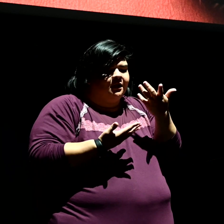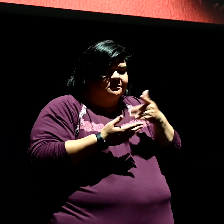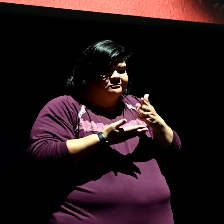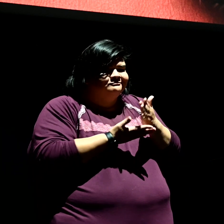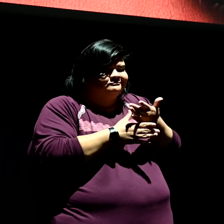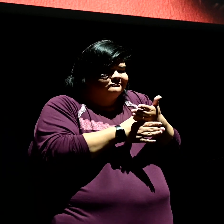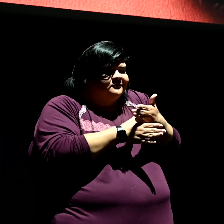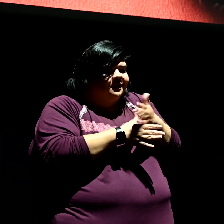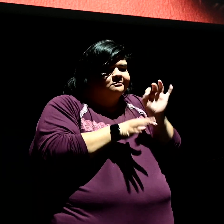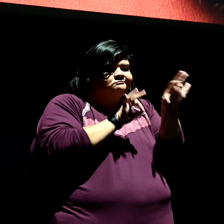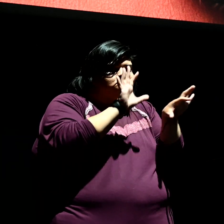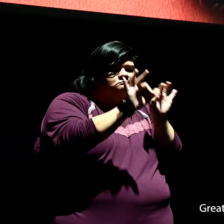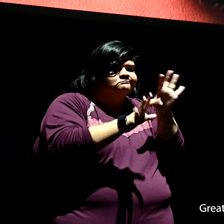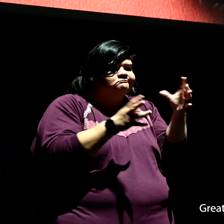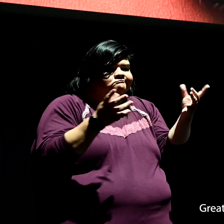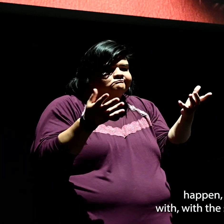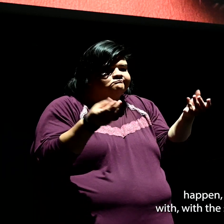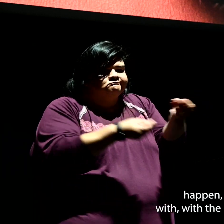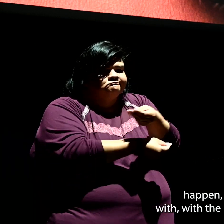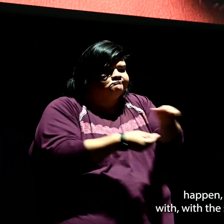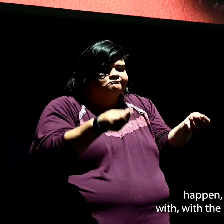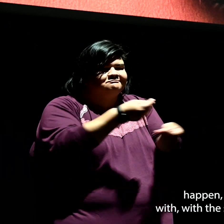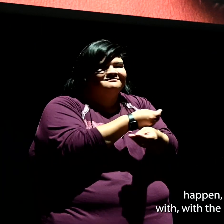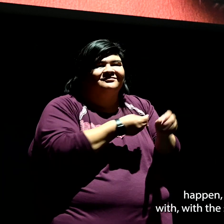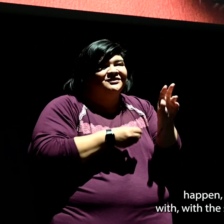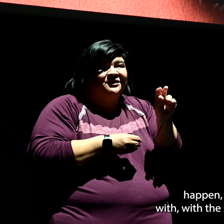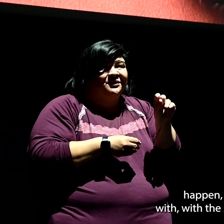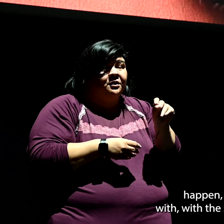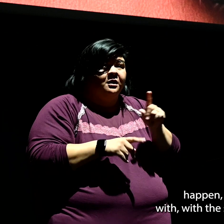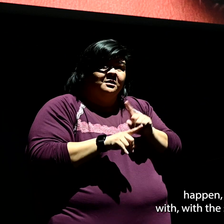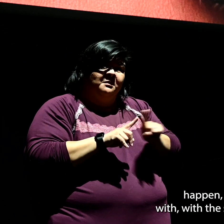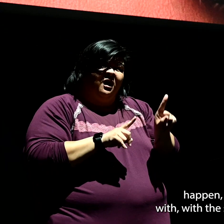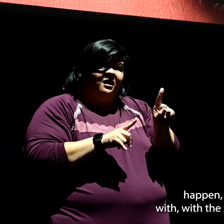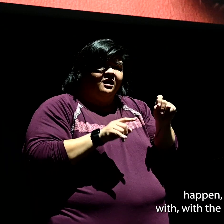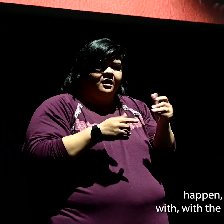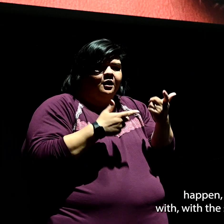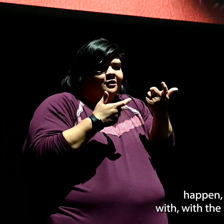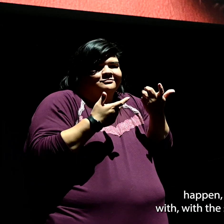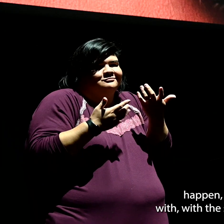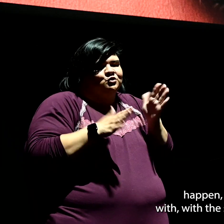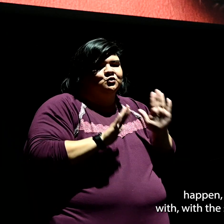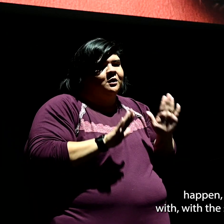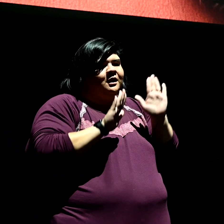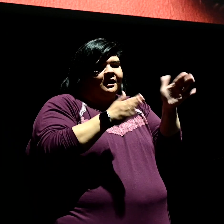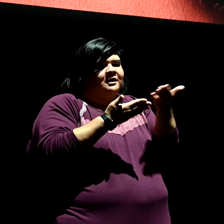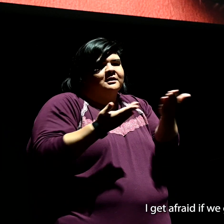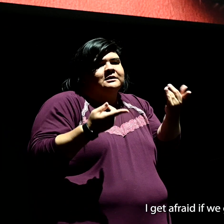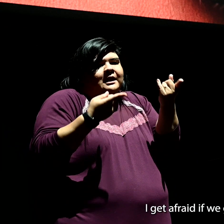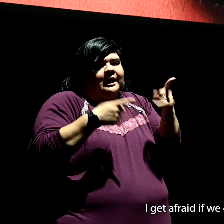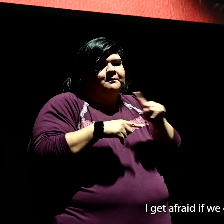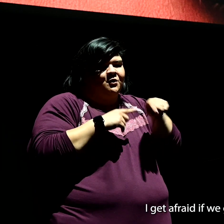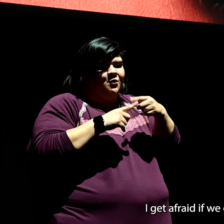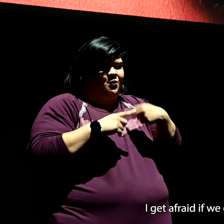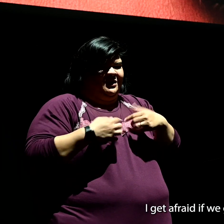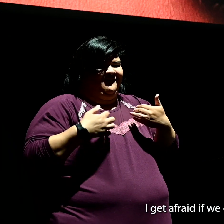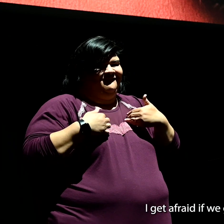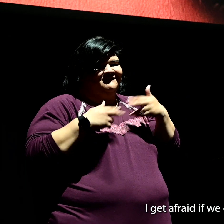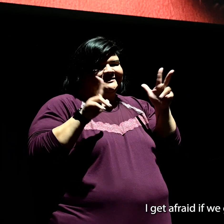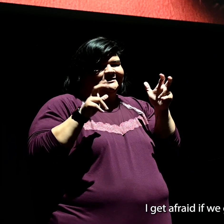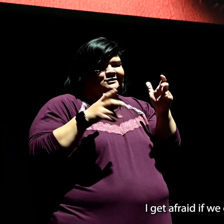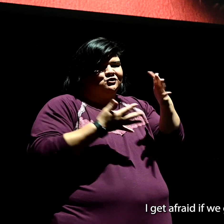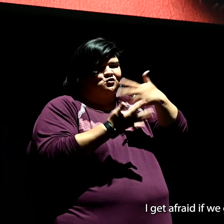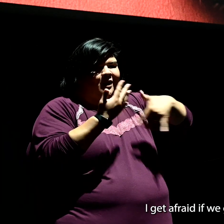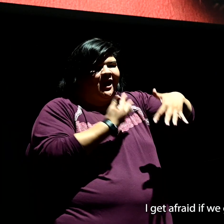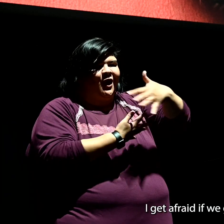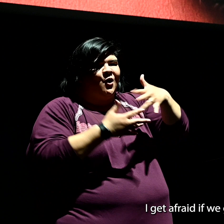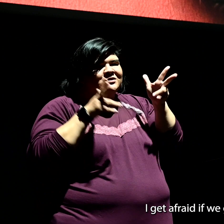ideas. Great things happen, you know, with the surround sound. I get afraid if